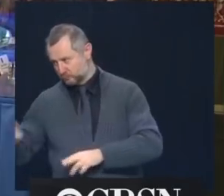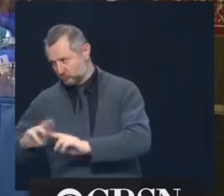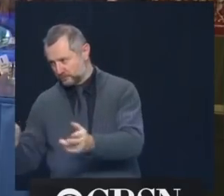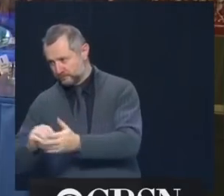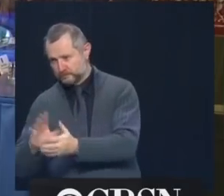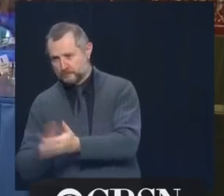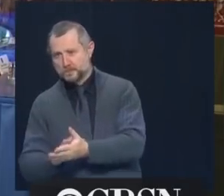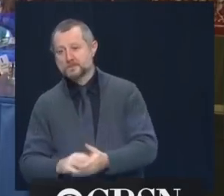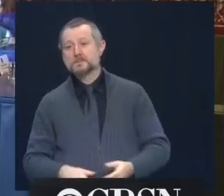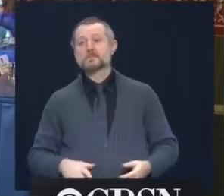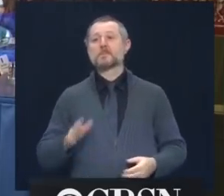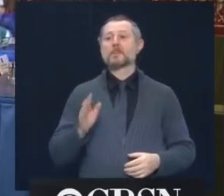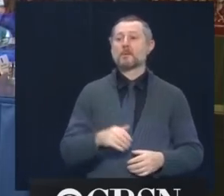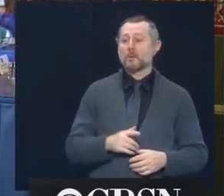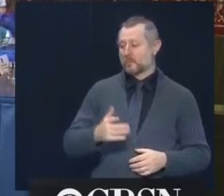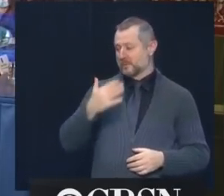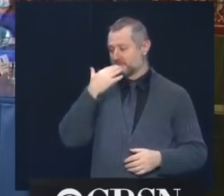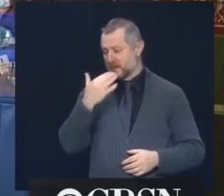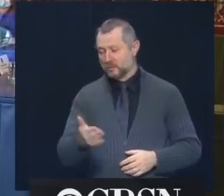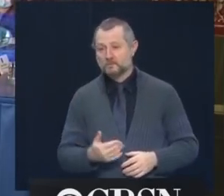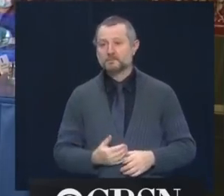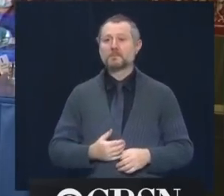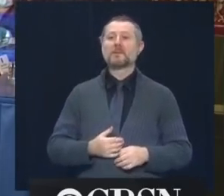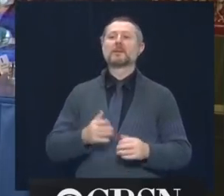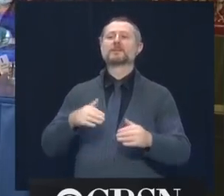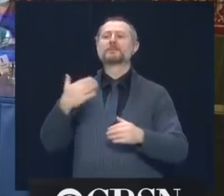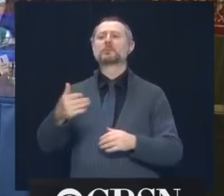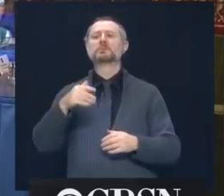Thank you. Thank you, John. Next question, operator.